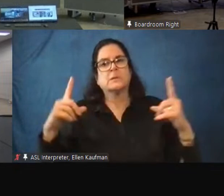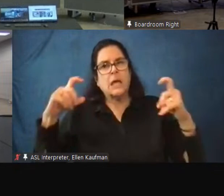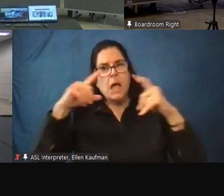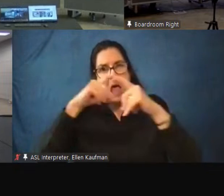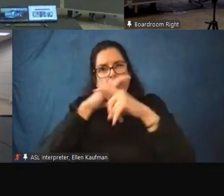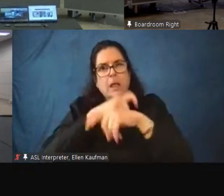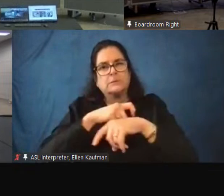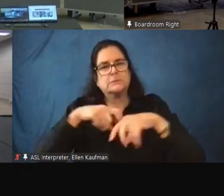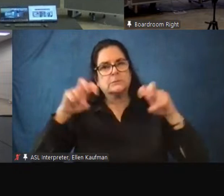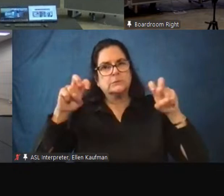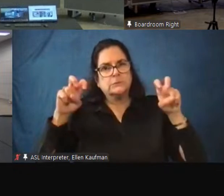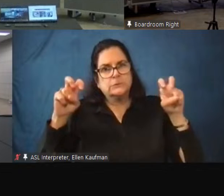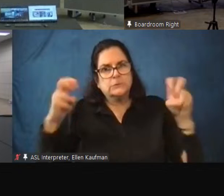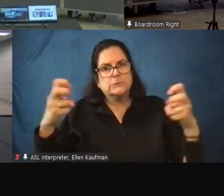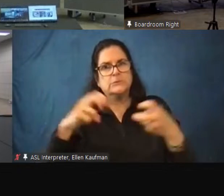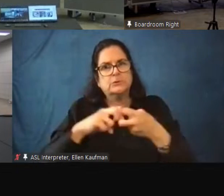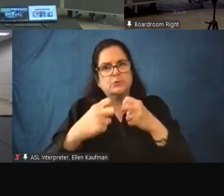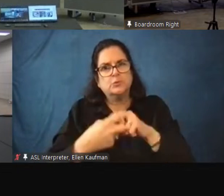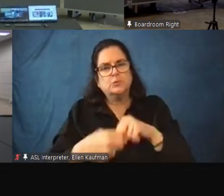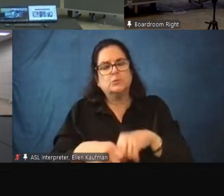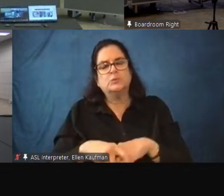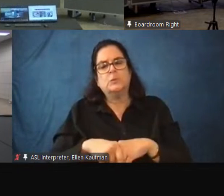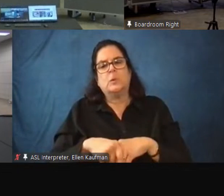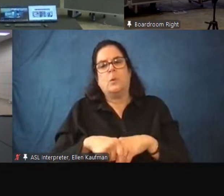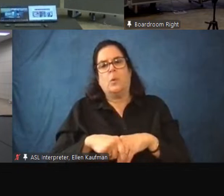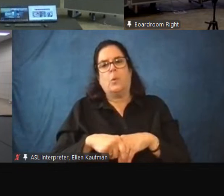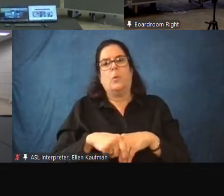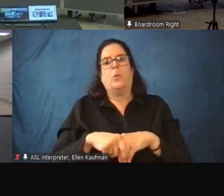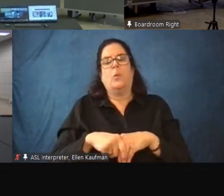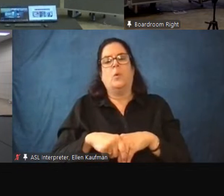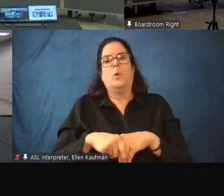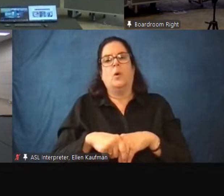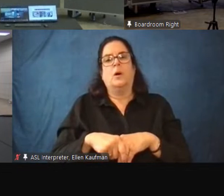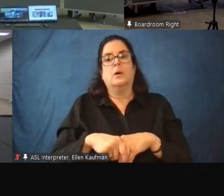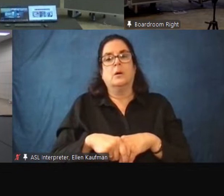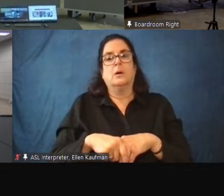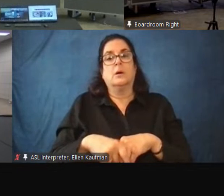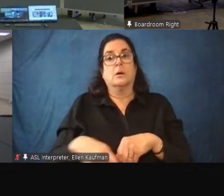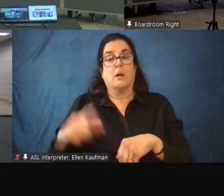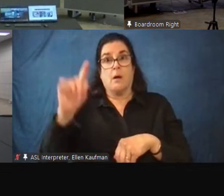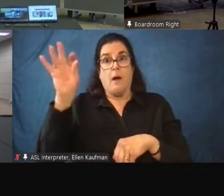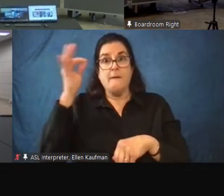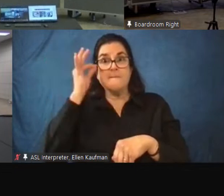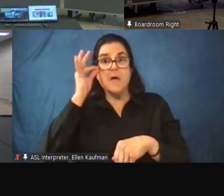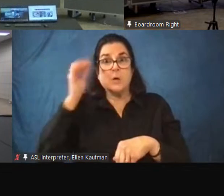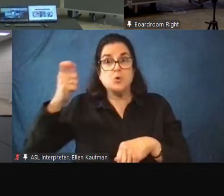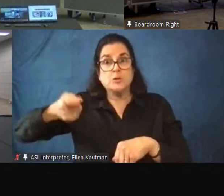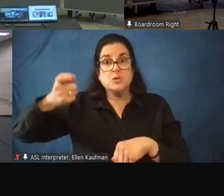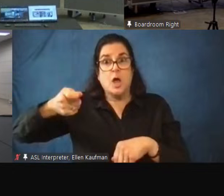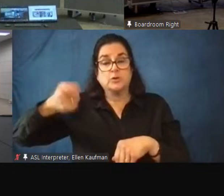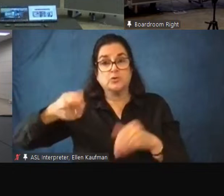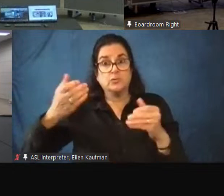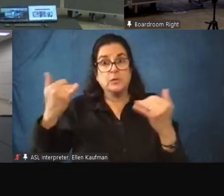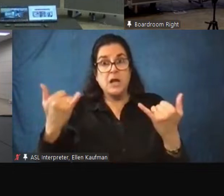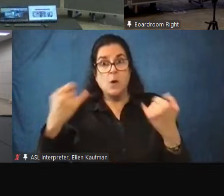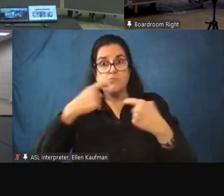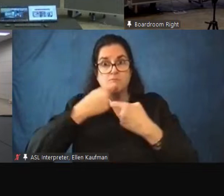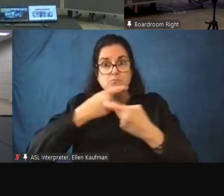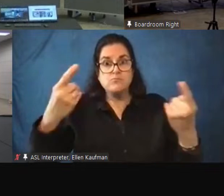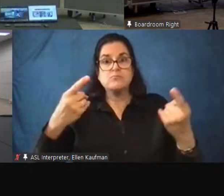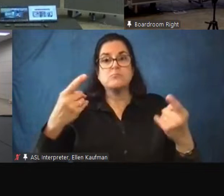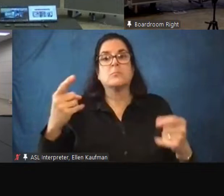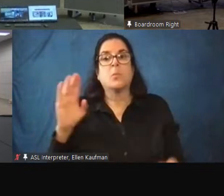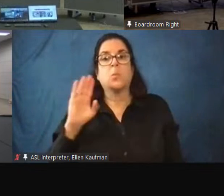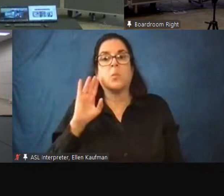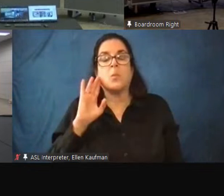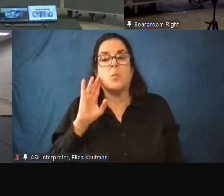now we see a decree from the federal judge now. Now people with guns can come on at CTA